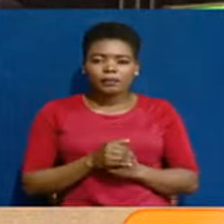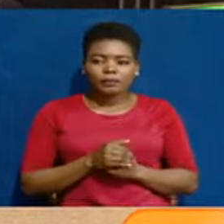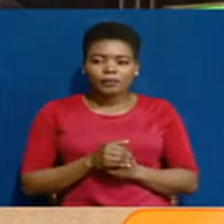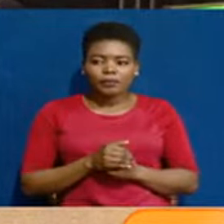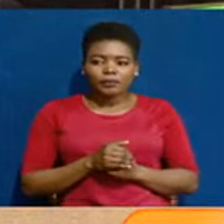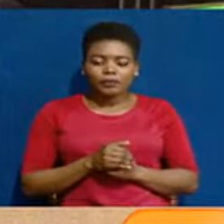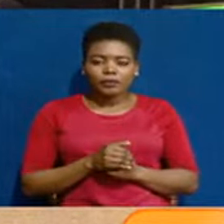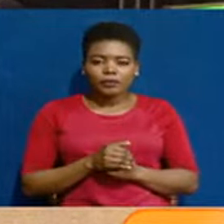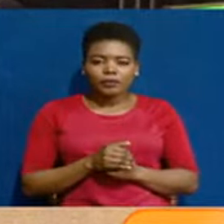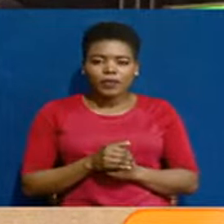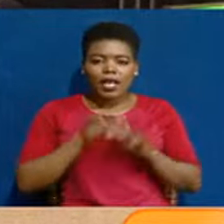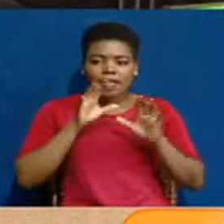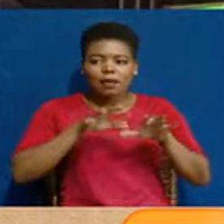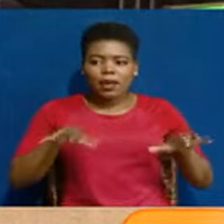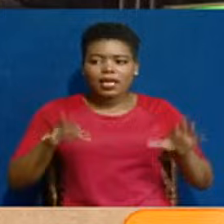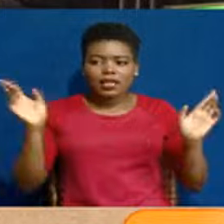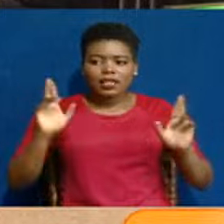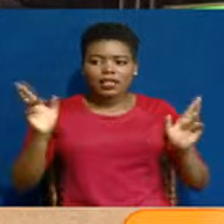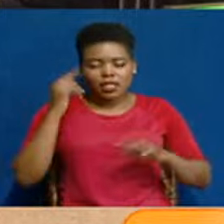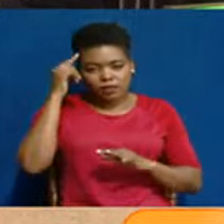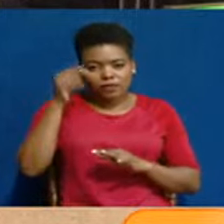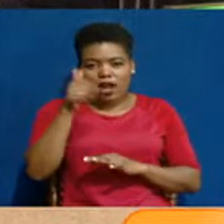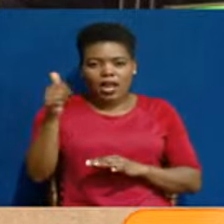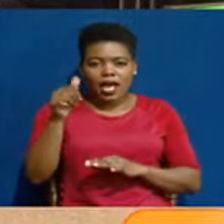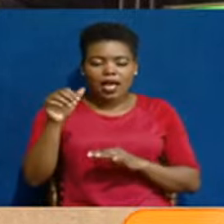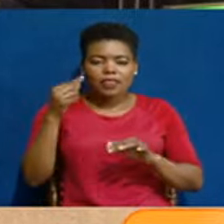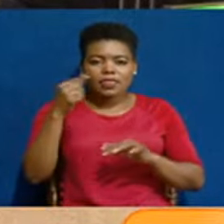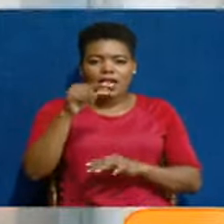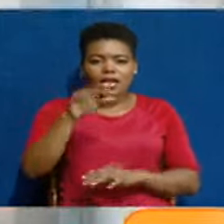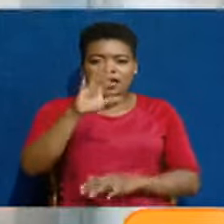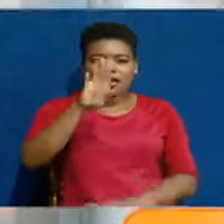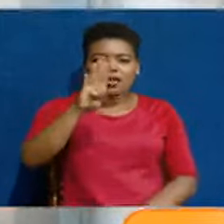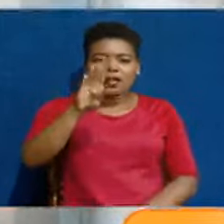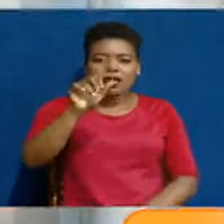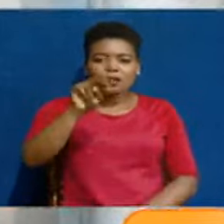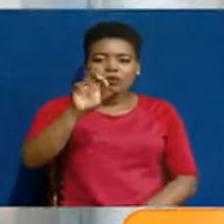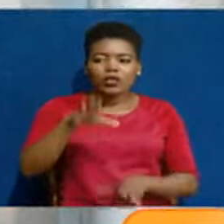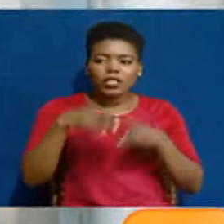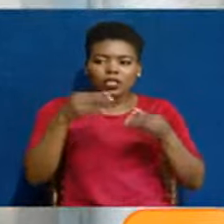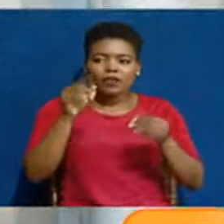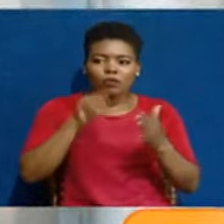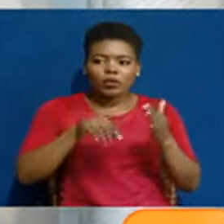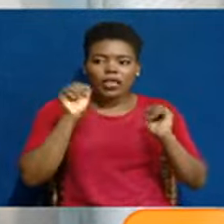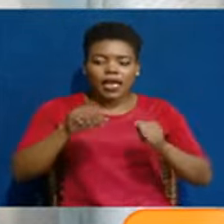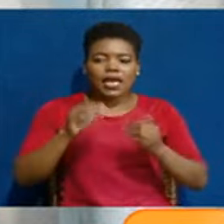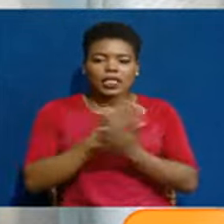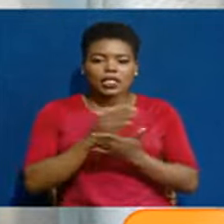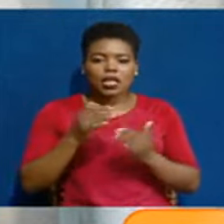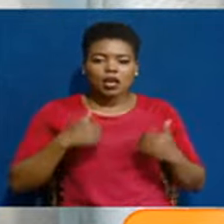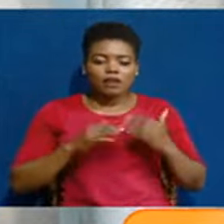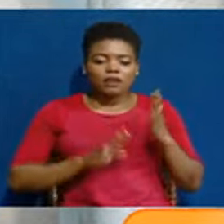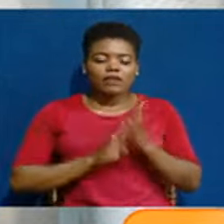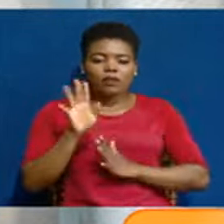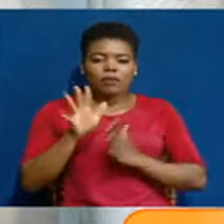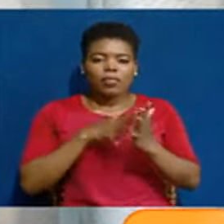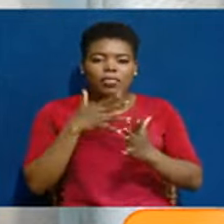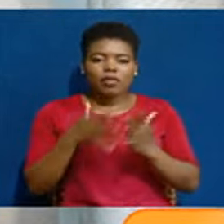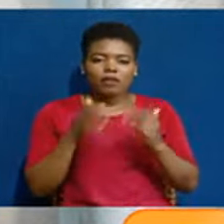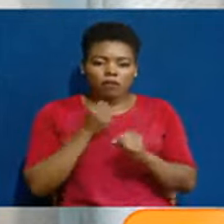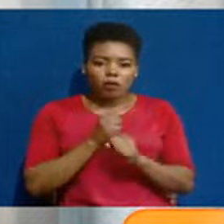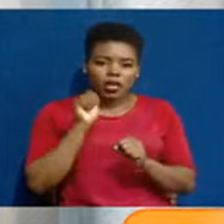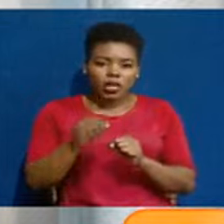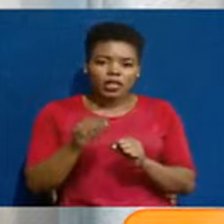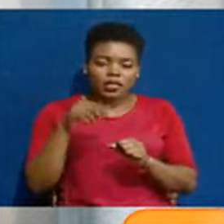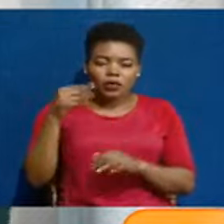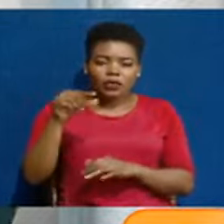Basie. The market is ready for another green bond issuance. What I can share is that I have developed the framework. The